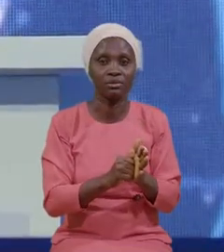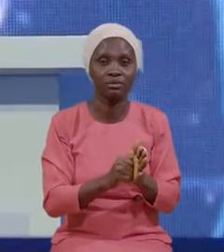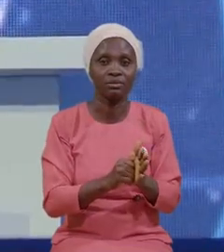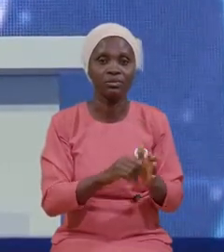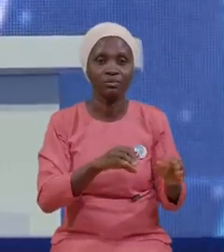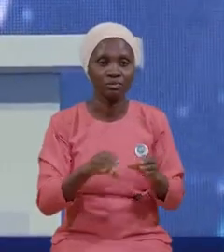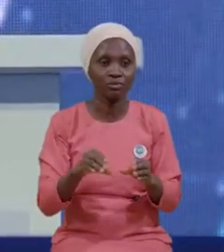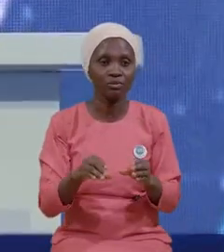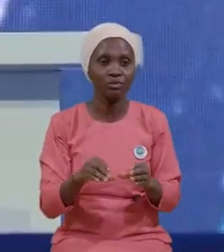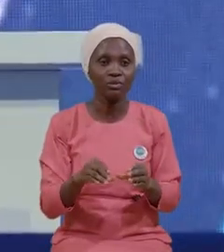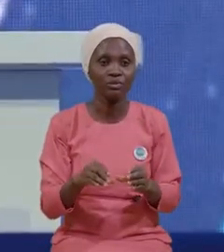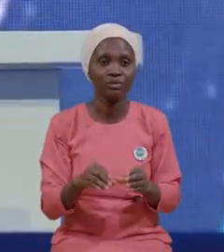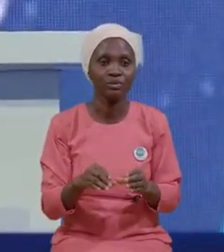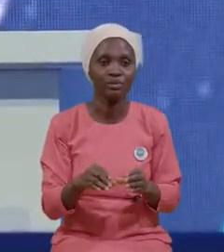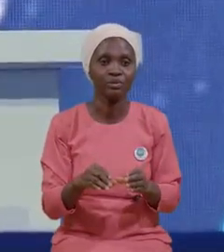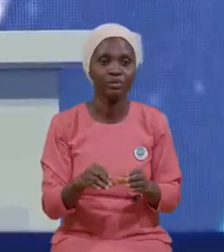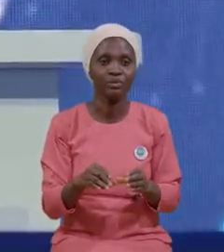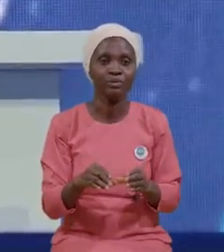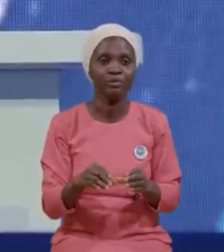it is I.